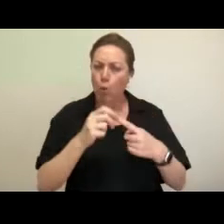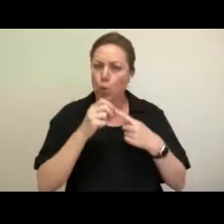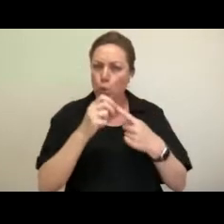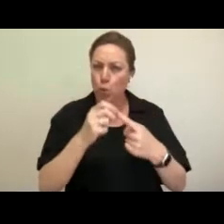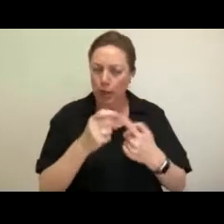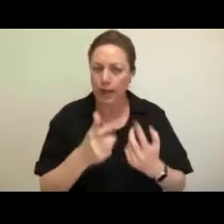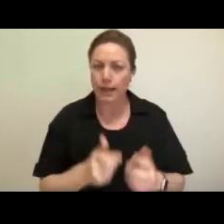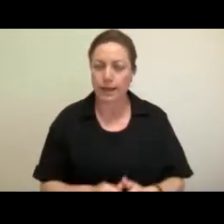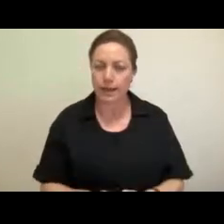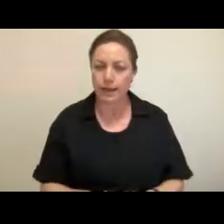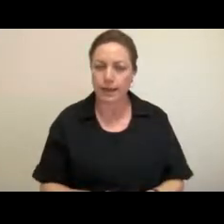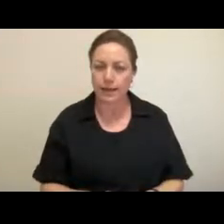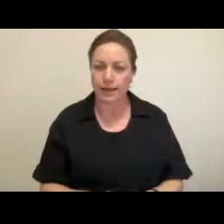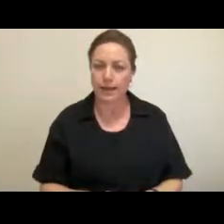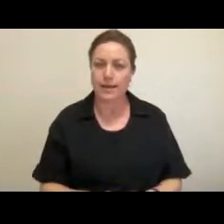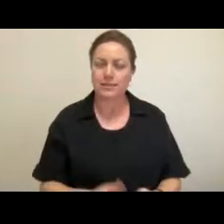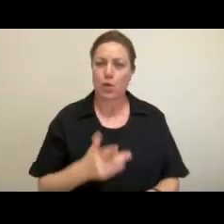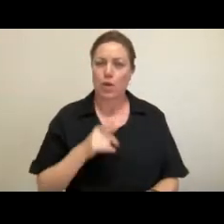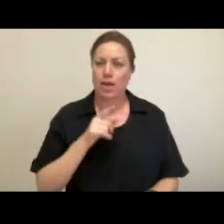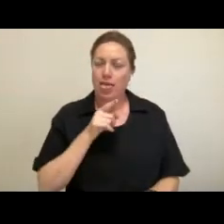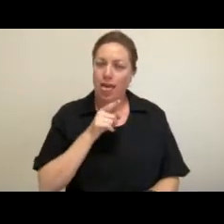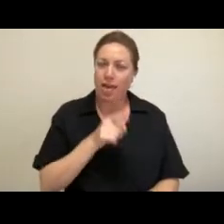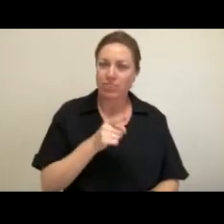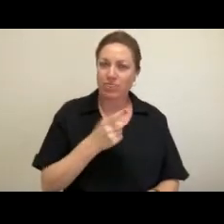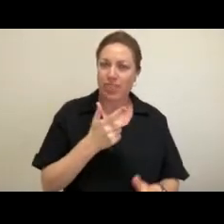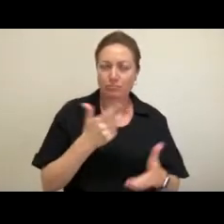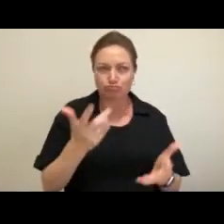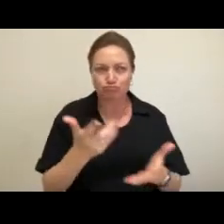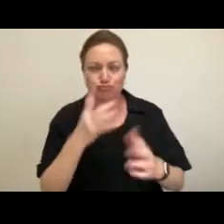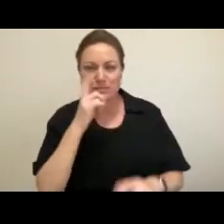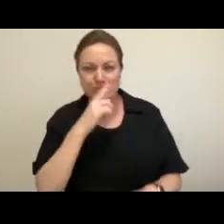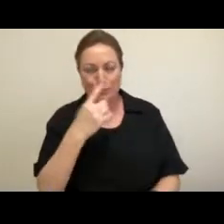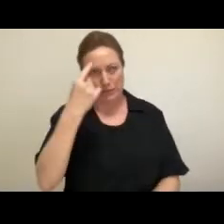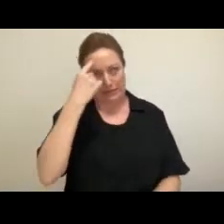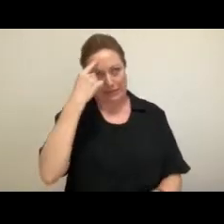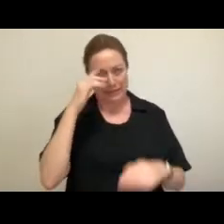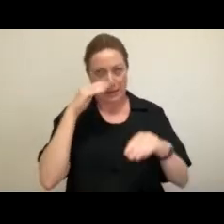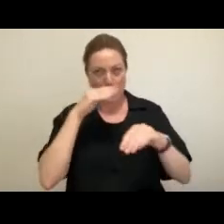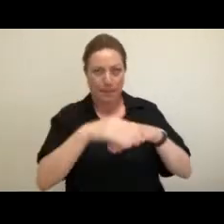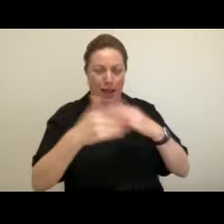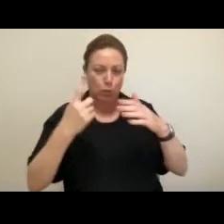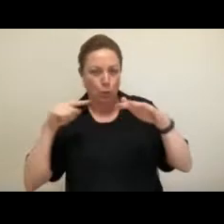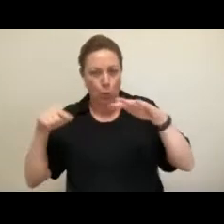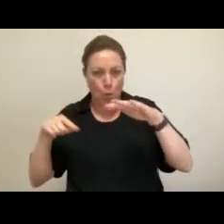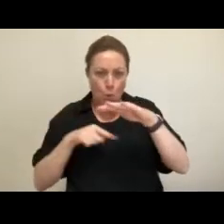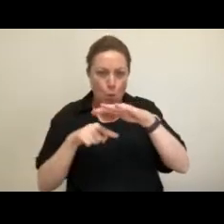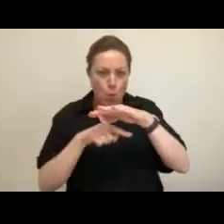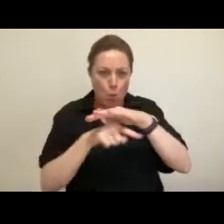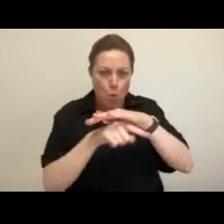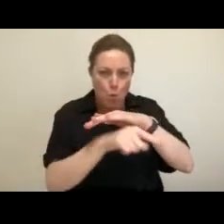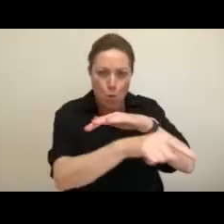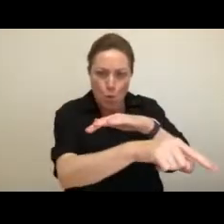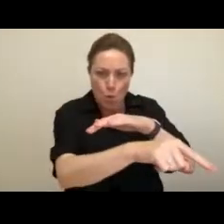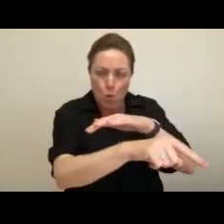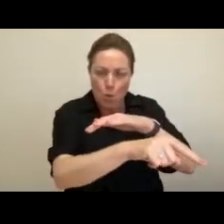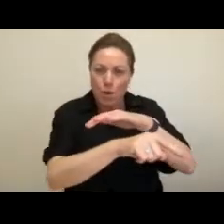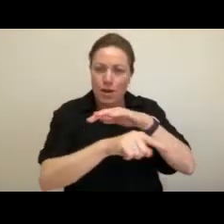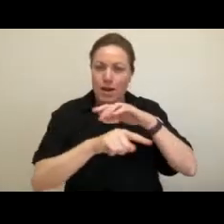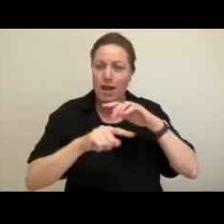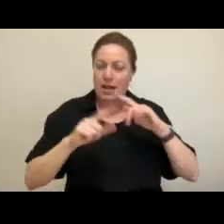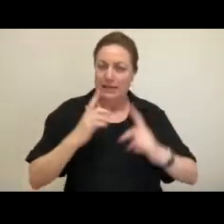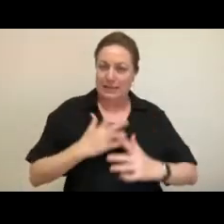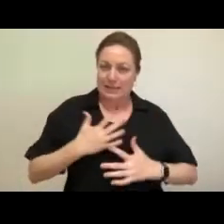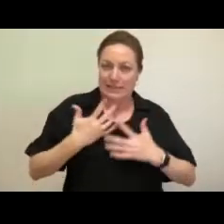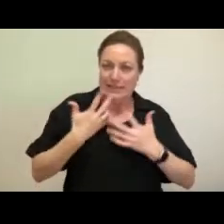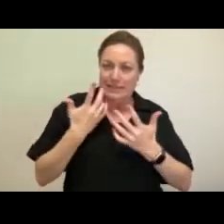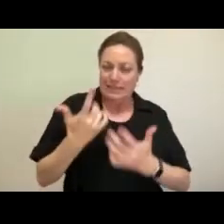their journeys, to think about the convoluted tunnels underground. And interestingly, it sparked a whole lot of